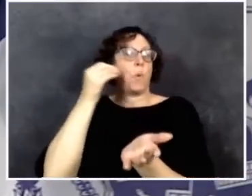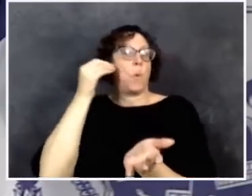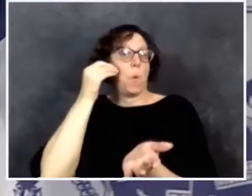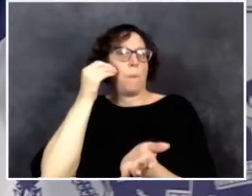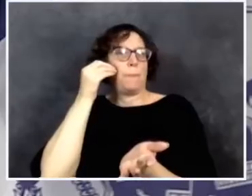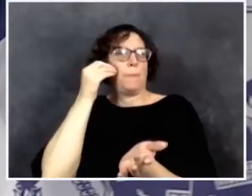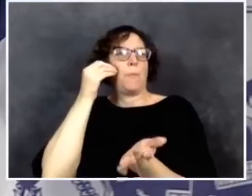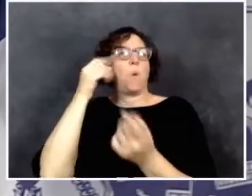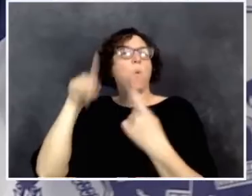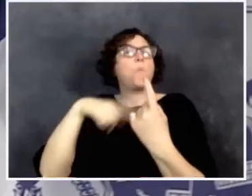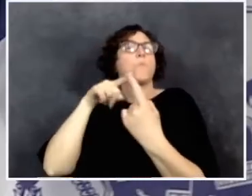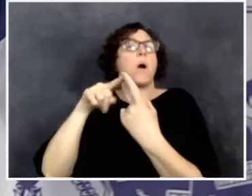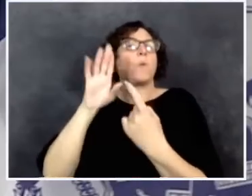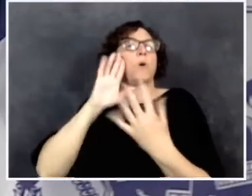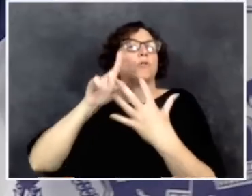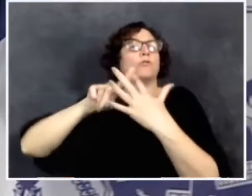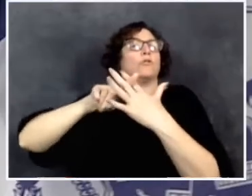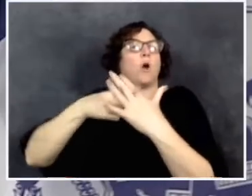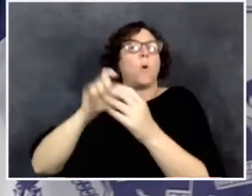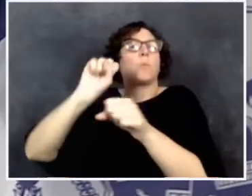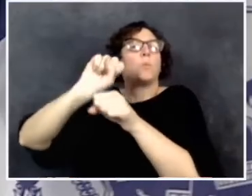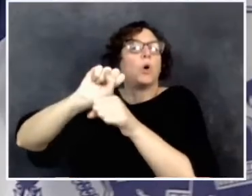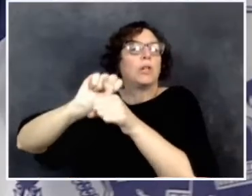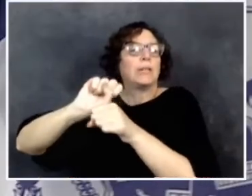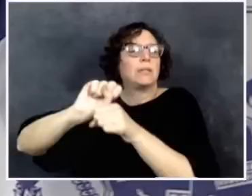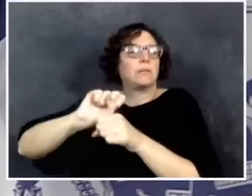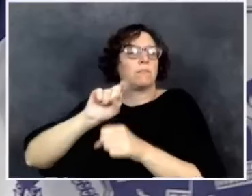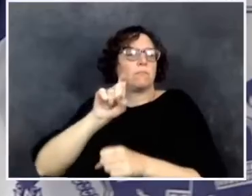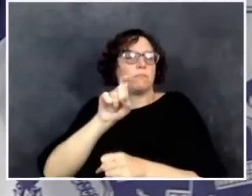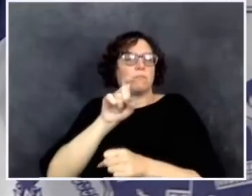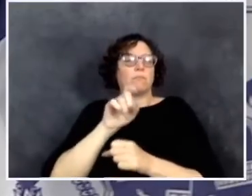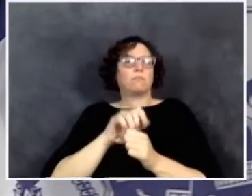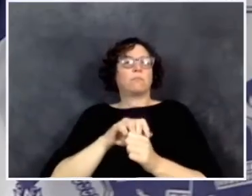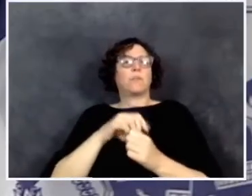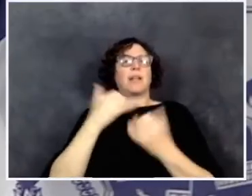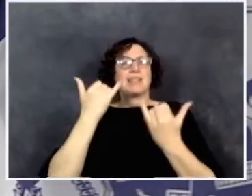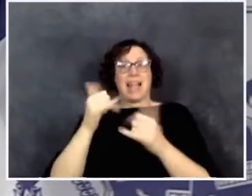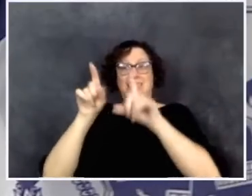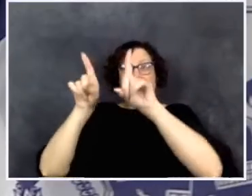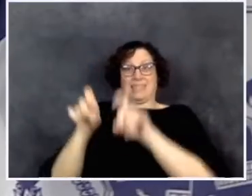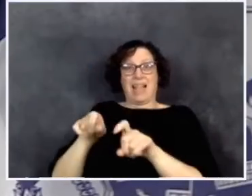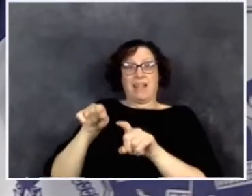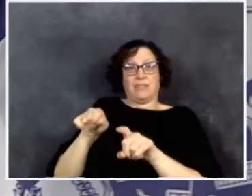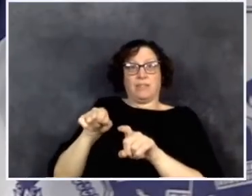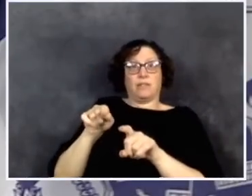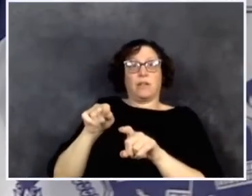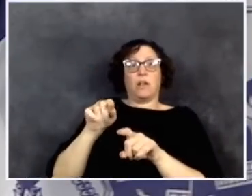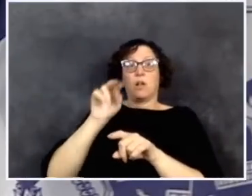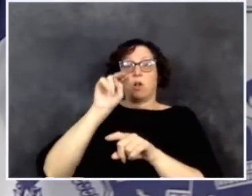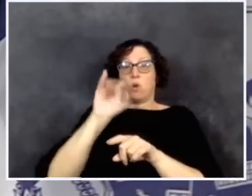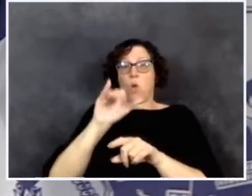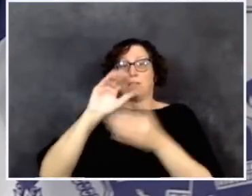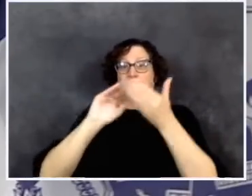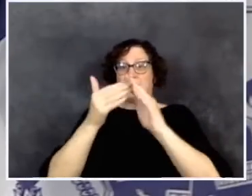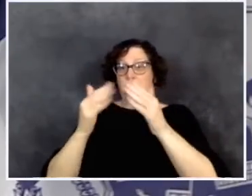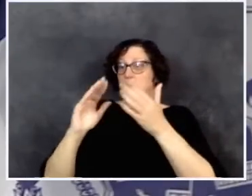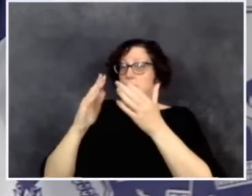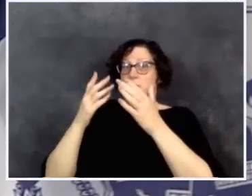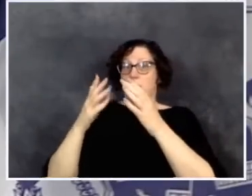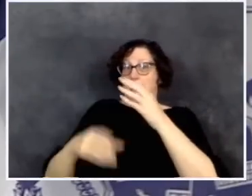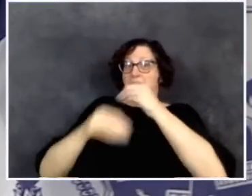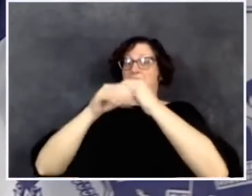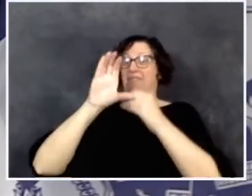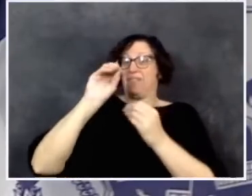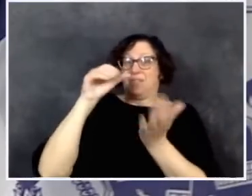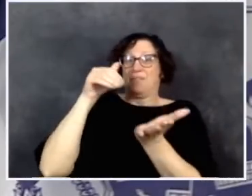On testing, the city is adding the 50,000 tests this week from ARIA. How many of those, if any,